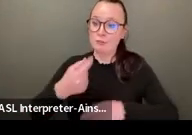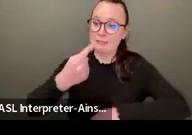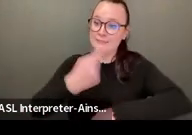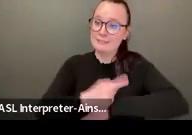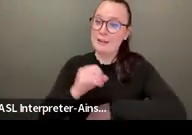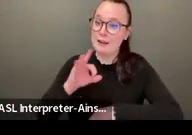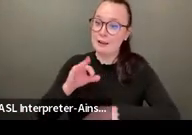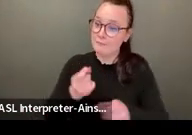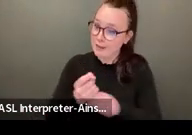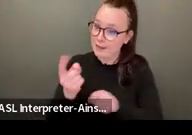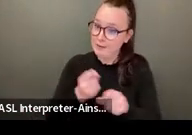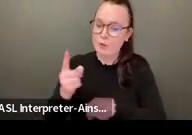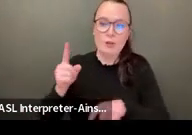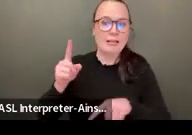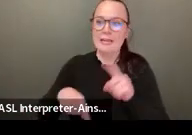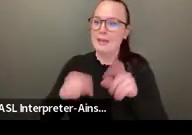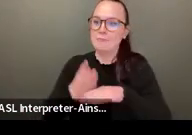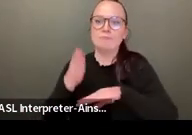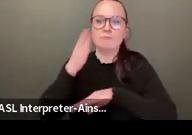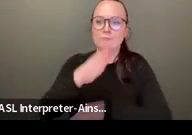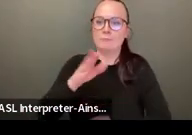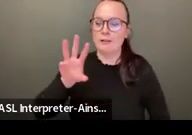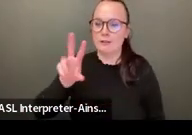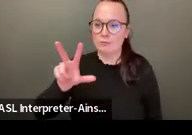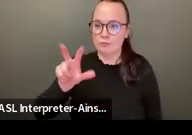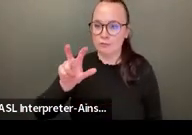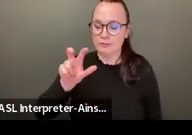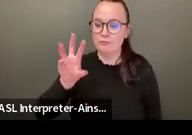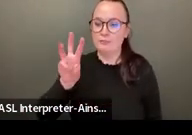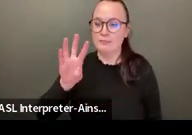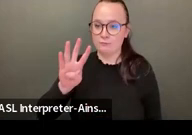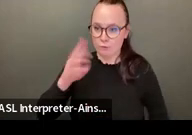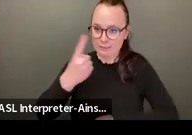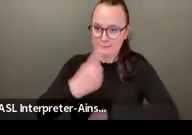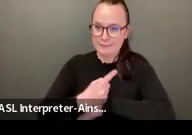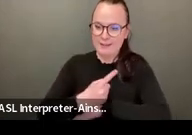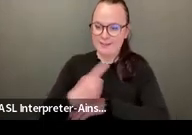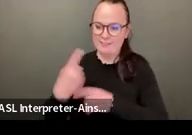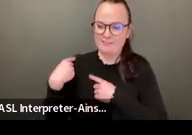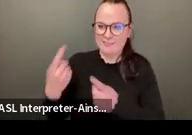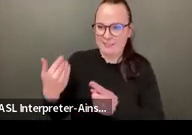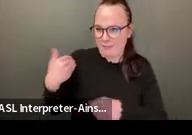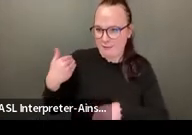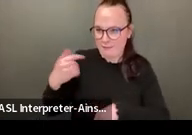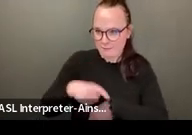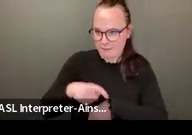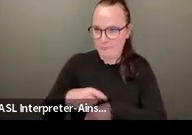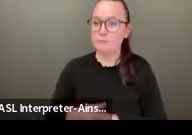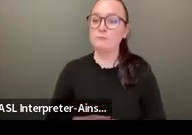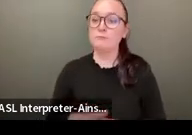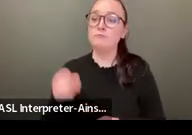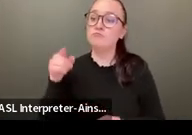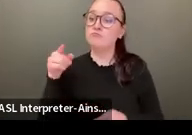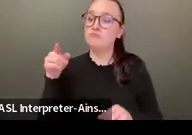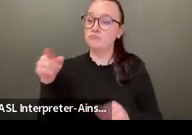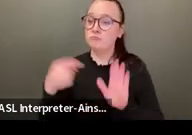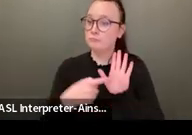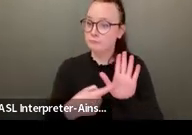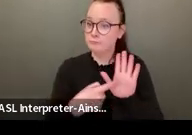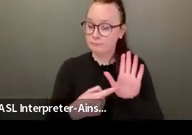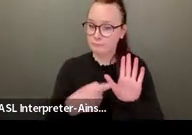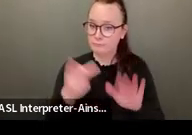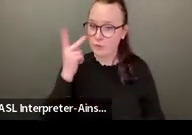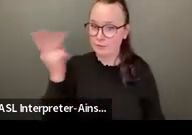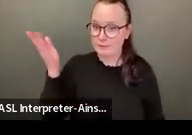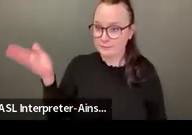cannot exceed 364 days from when you last held your last annual. So in this example, you can see that